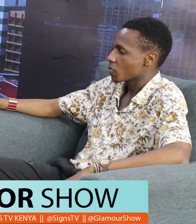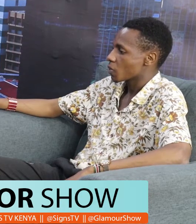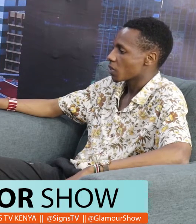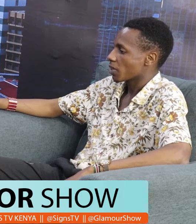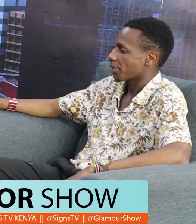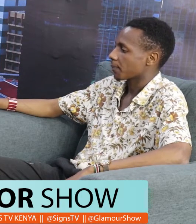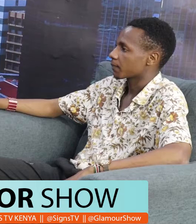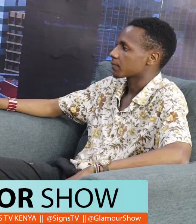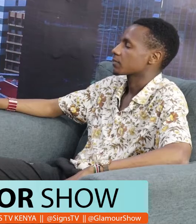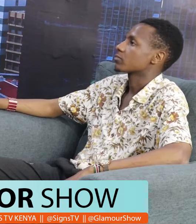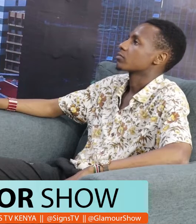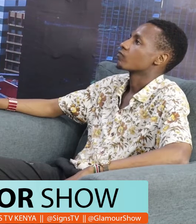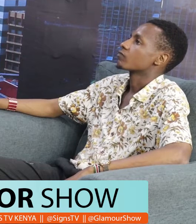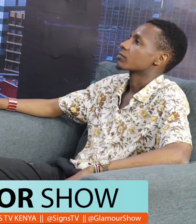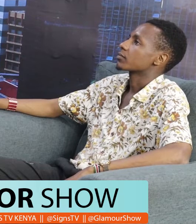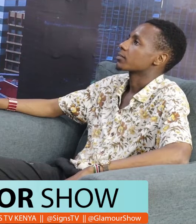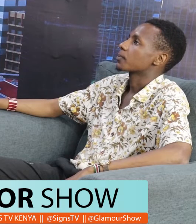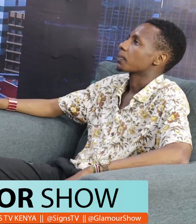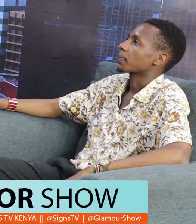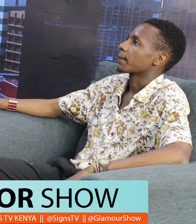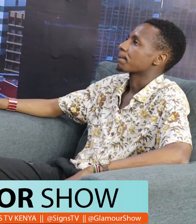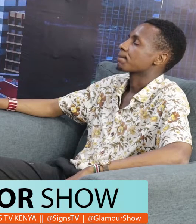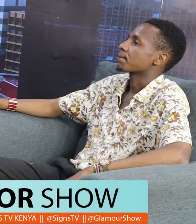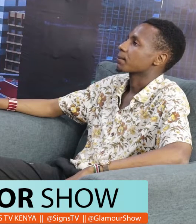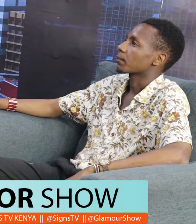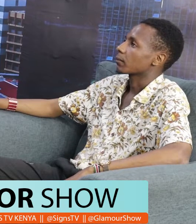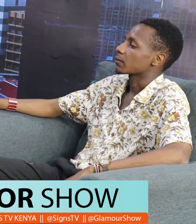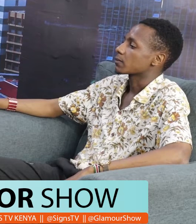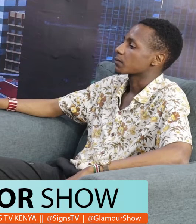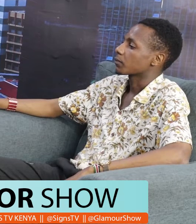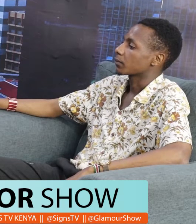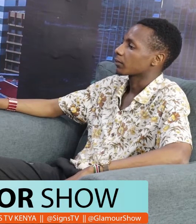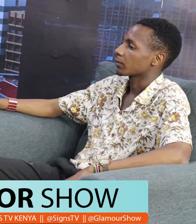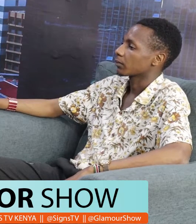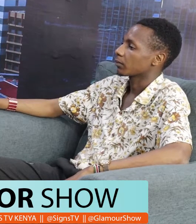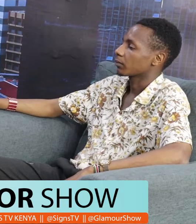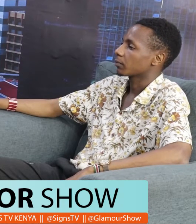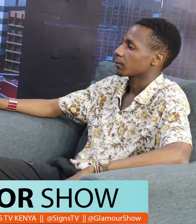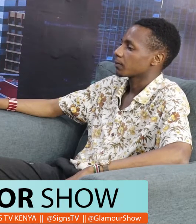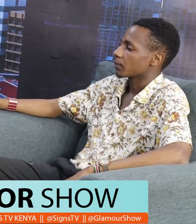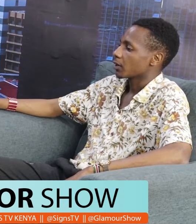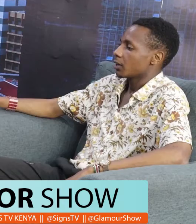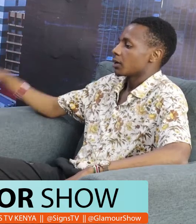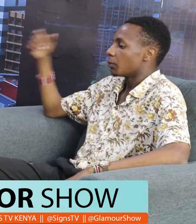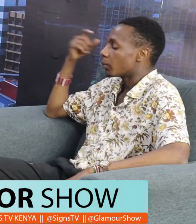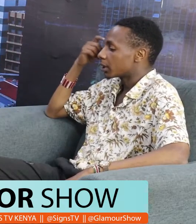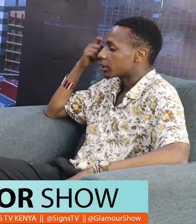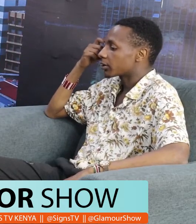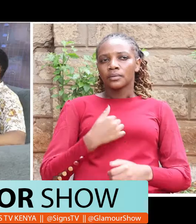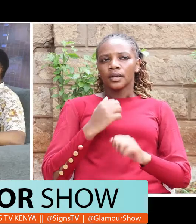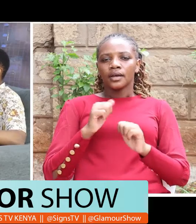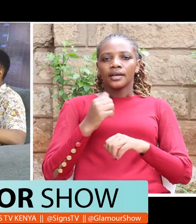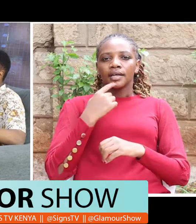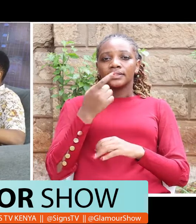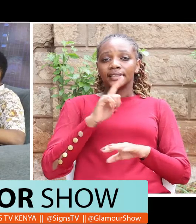challenges, how do you overcome them in both filmmaking and makeup artisting? Well, I'll